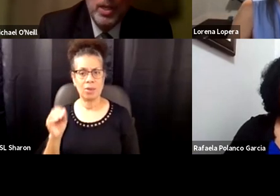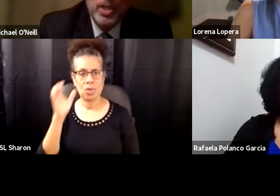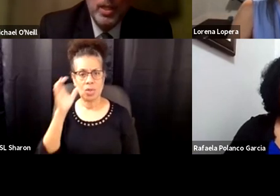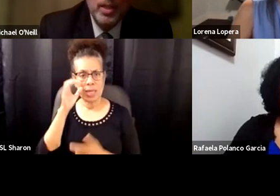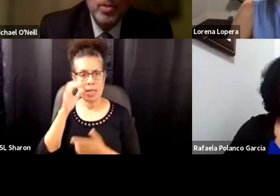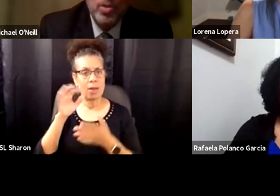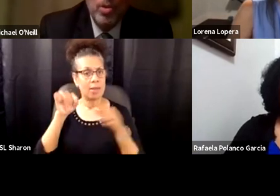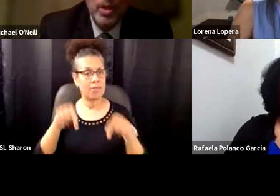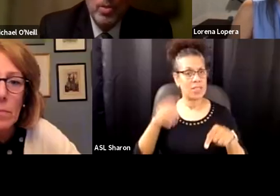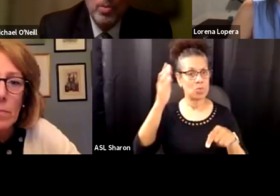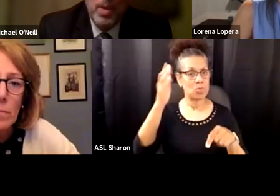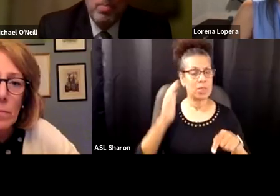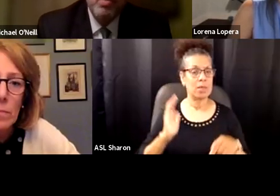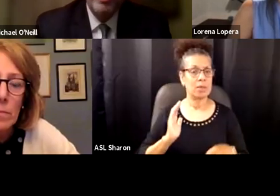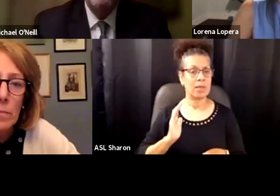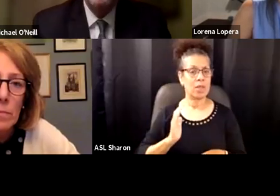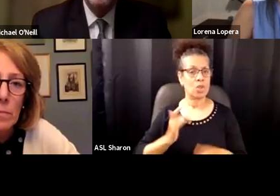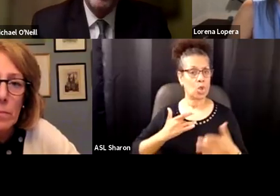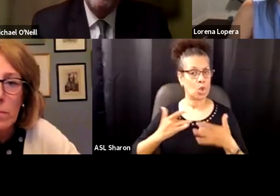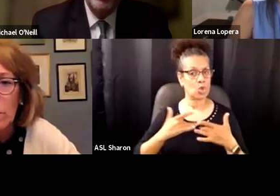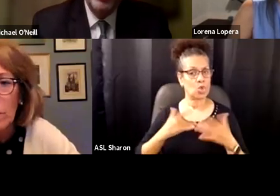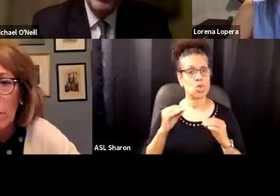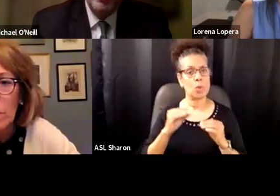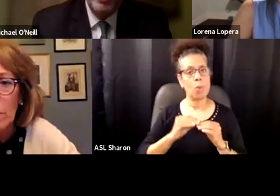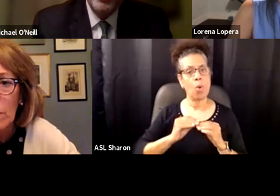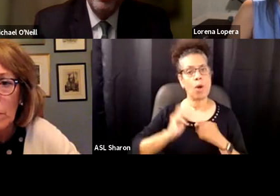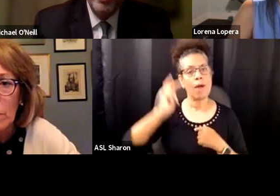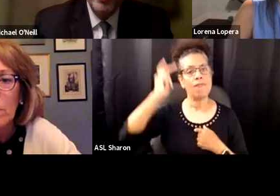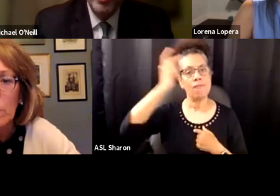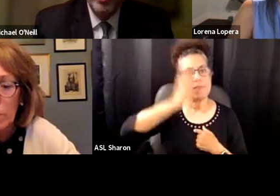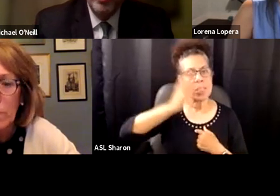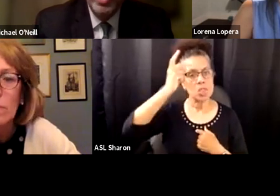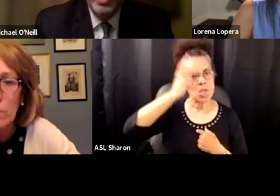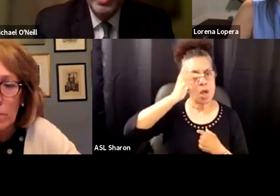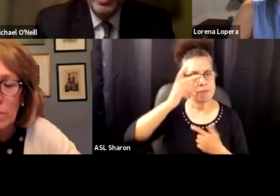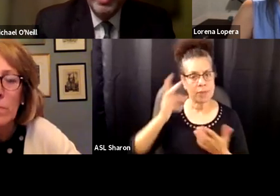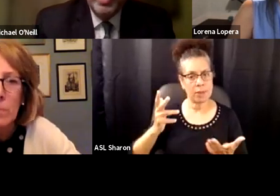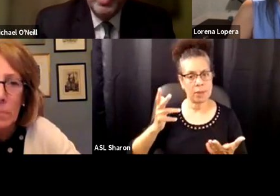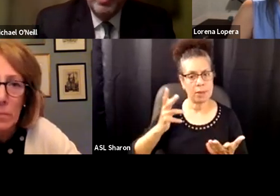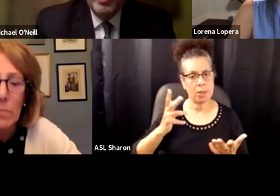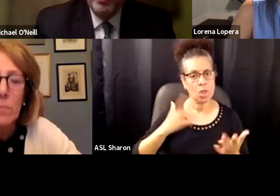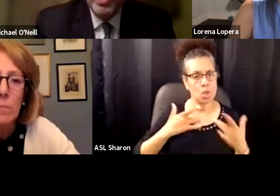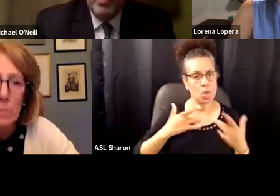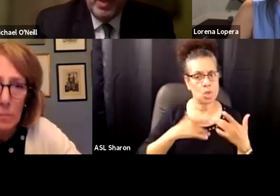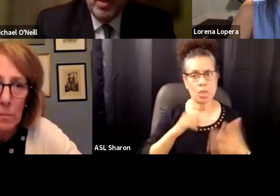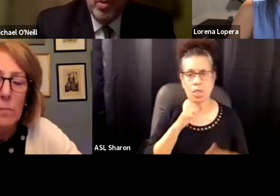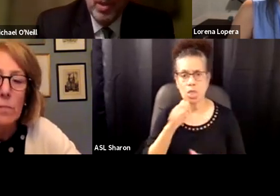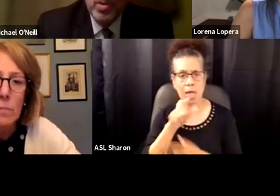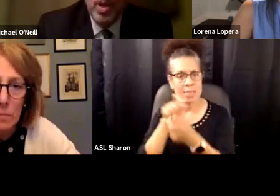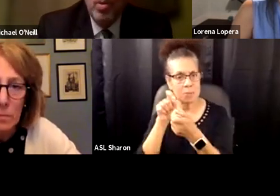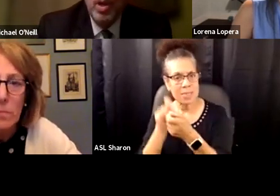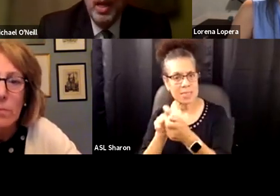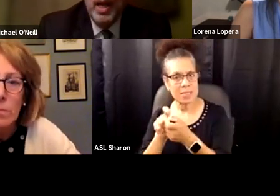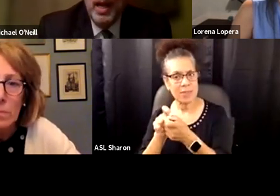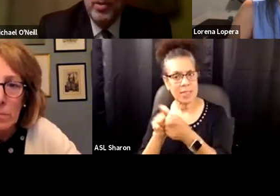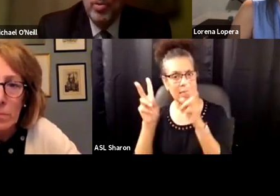presentation that the concerns may be more of a philosophical issue as opposed to a specific issues